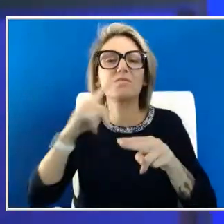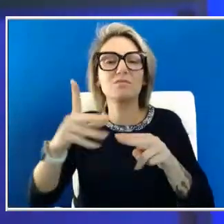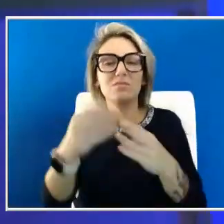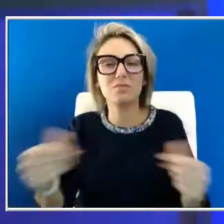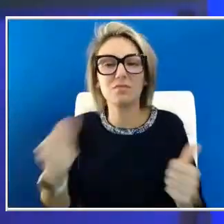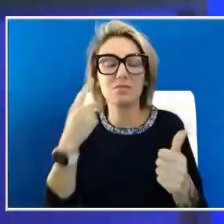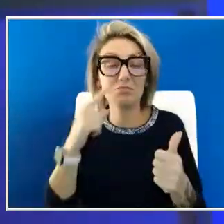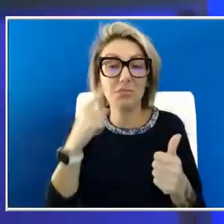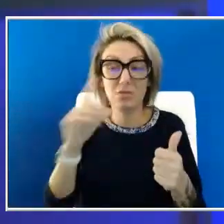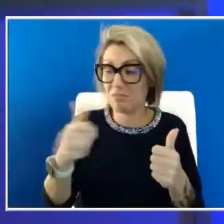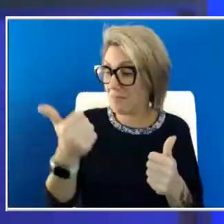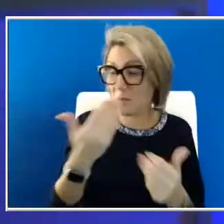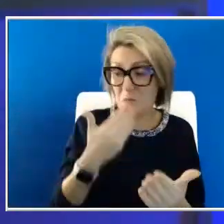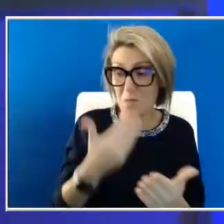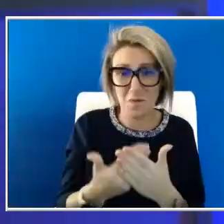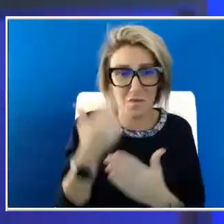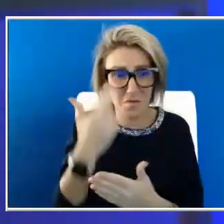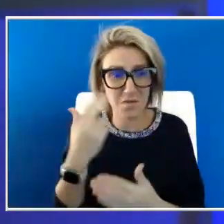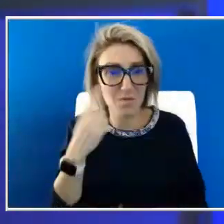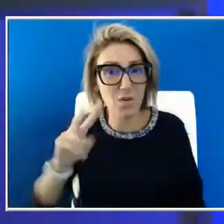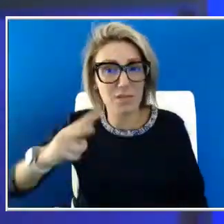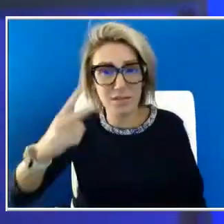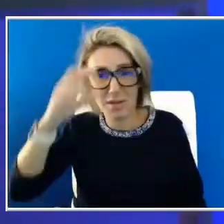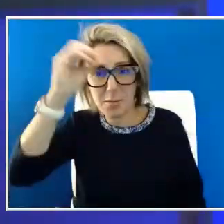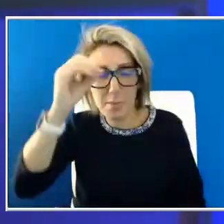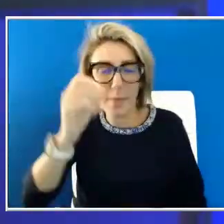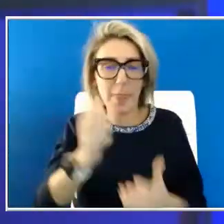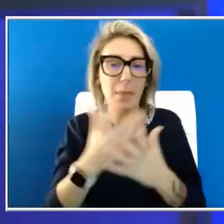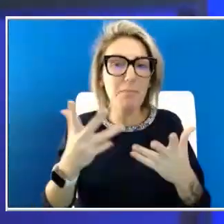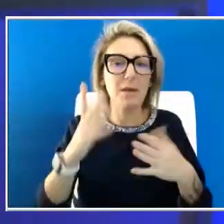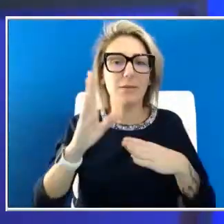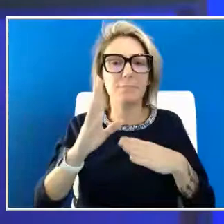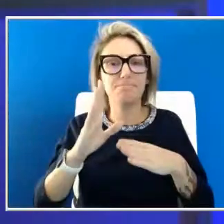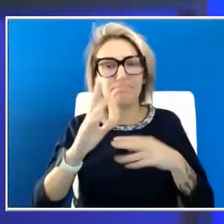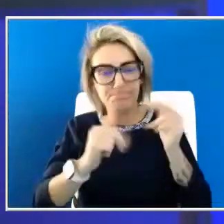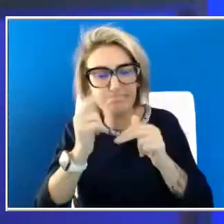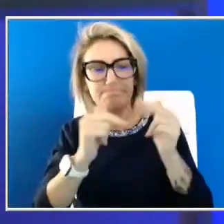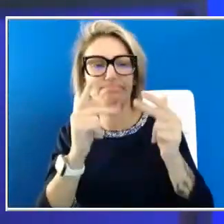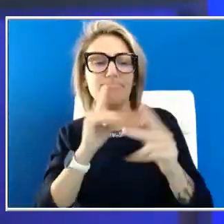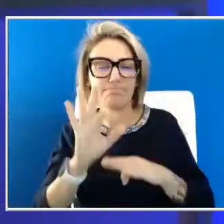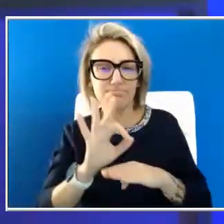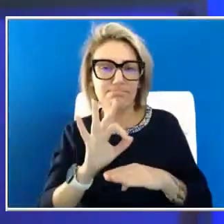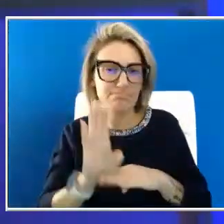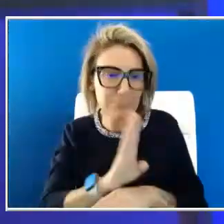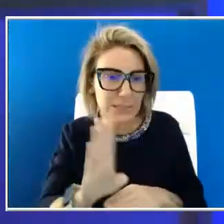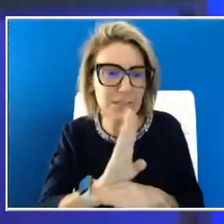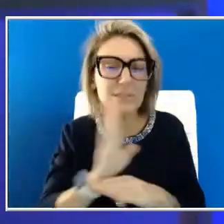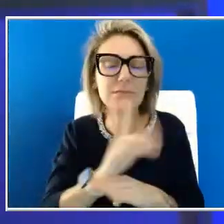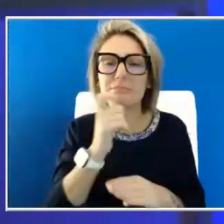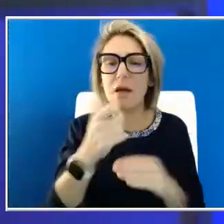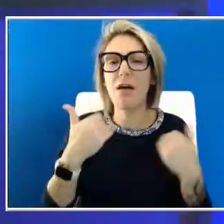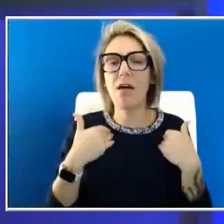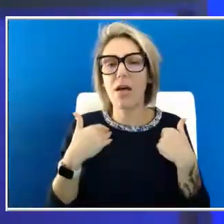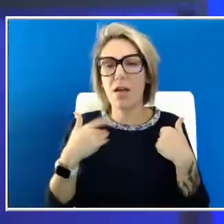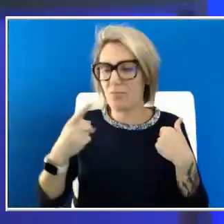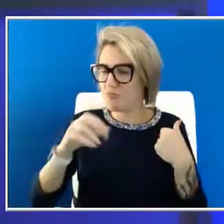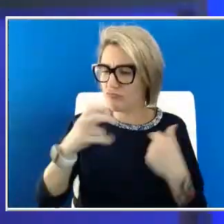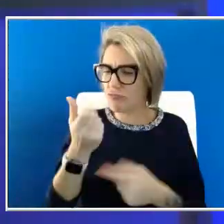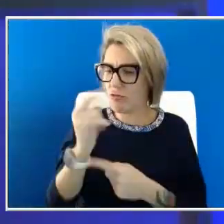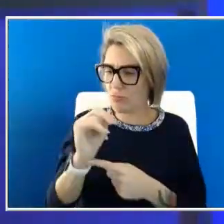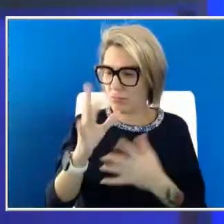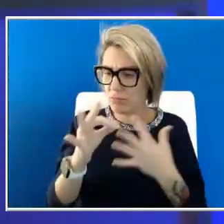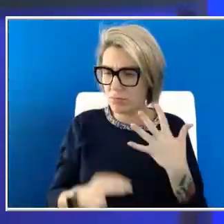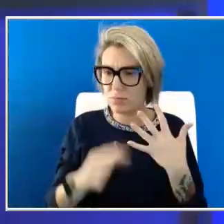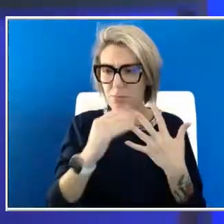good reasons for second opinion. There are many facilities that don't have a proton option, and so getting a second opinion to hear about all the